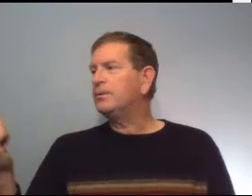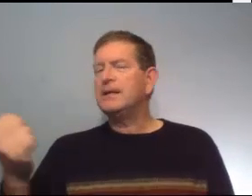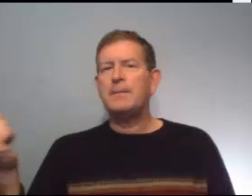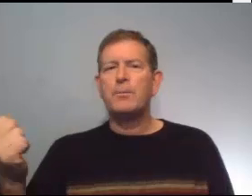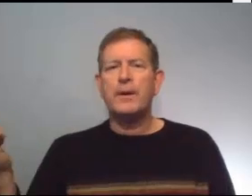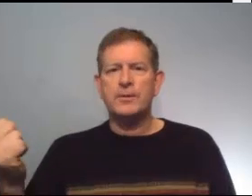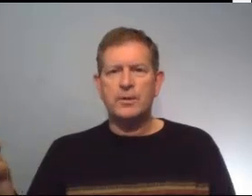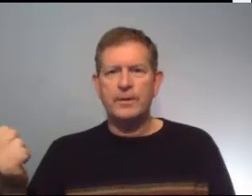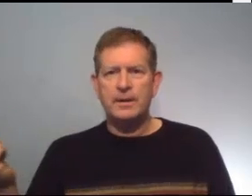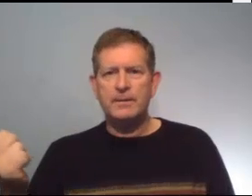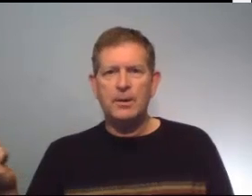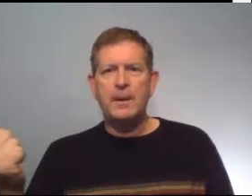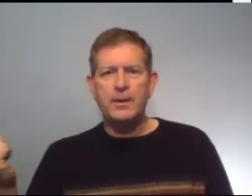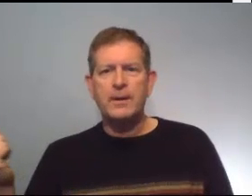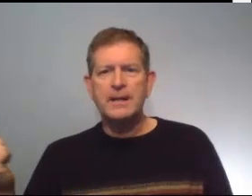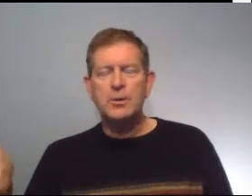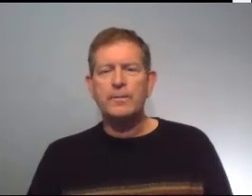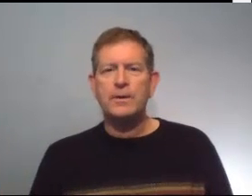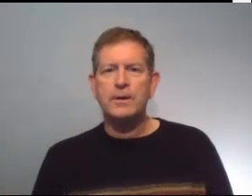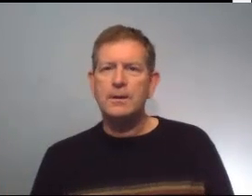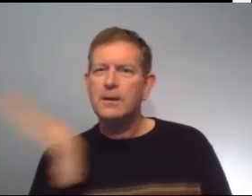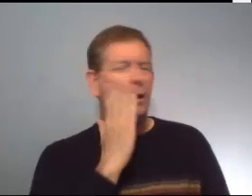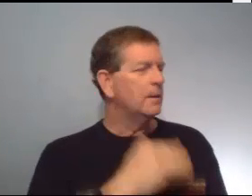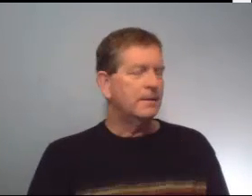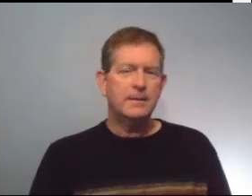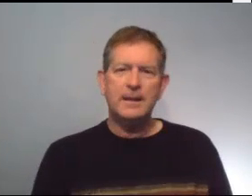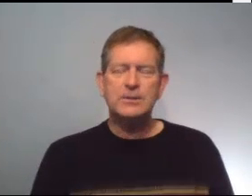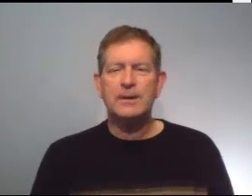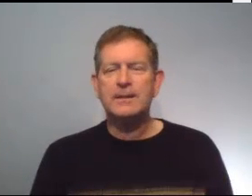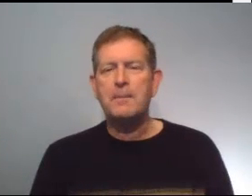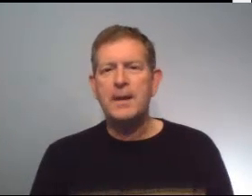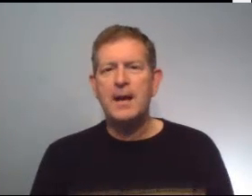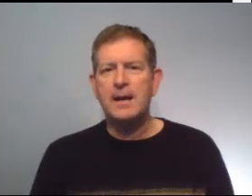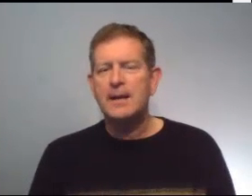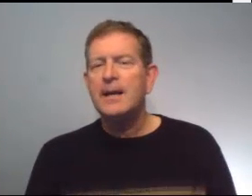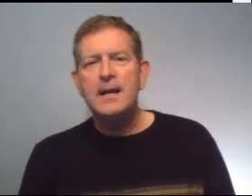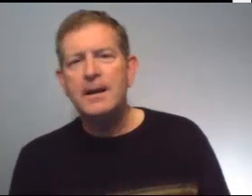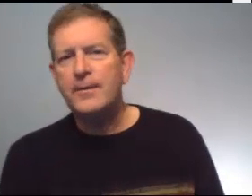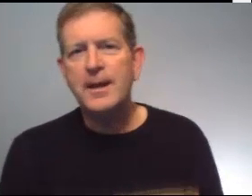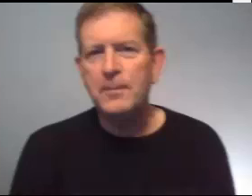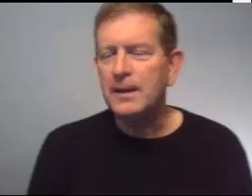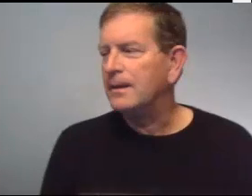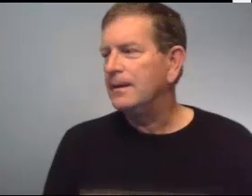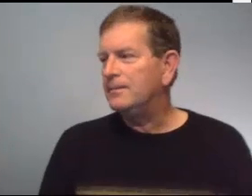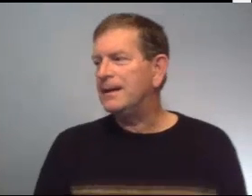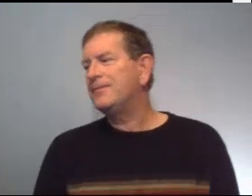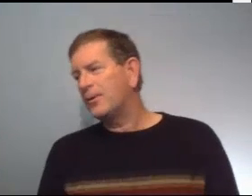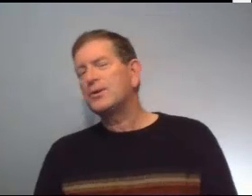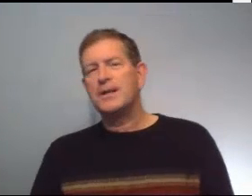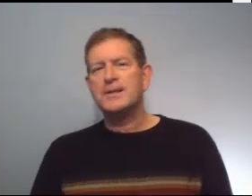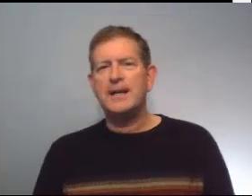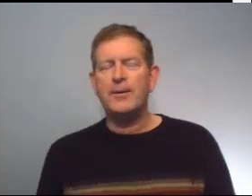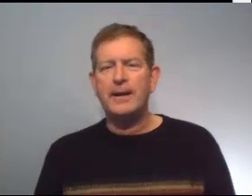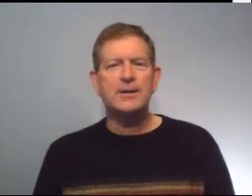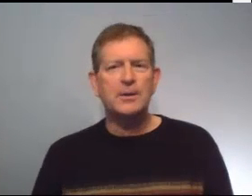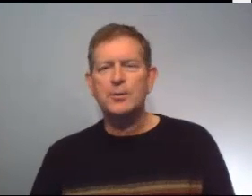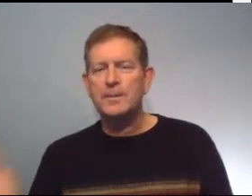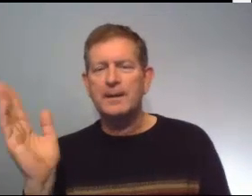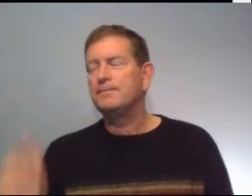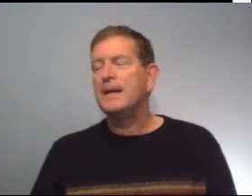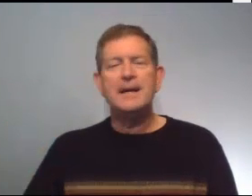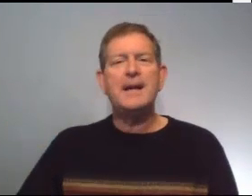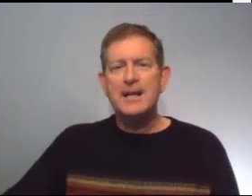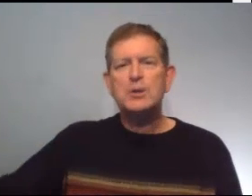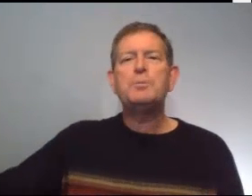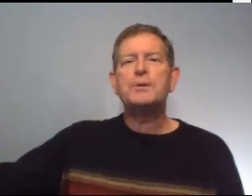let's pretend my brother's over here. You know what my brother would like to do if he could? Yeah, that's right there. Pegar. He'd love to hit me. But fortunately, he's not here right now, so I'll do it to